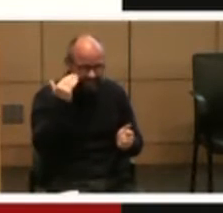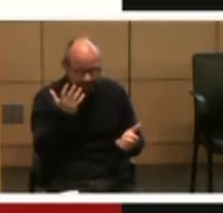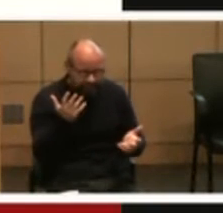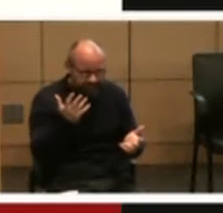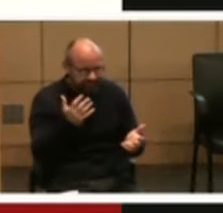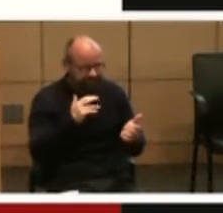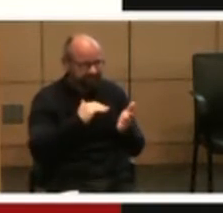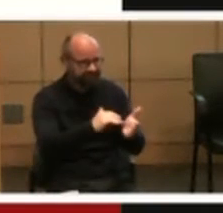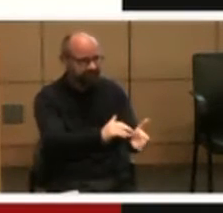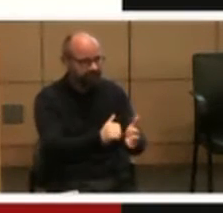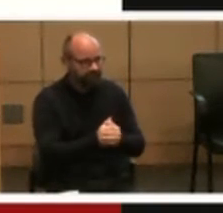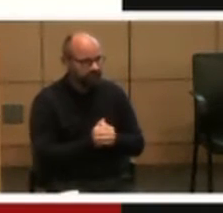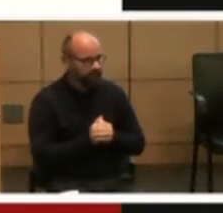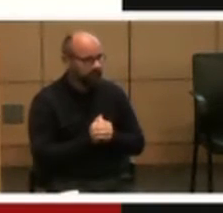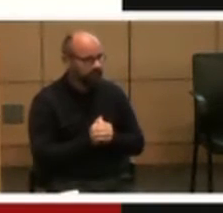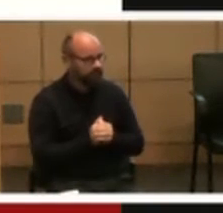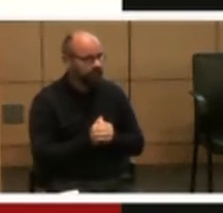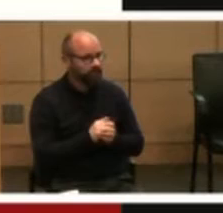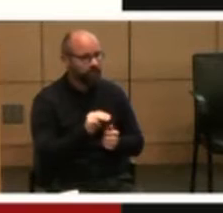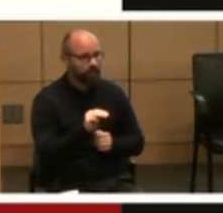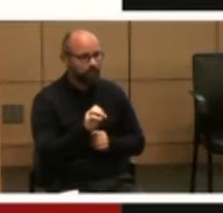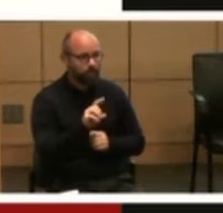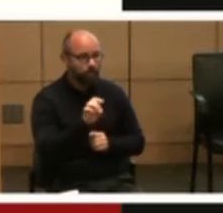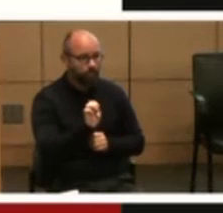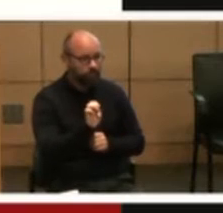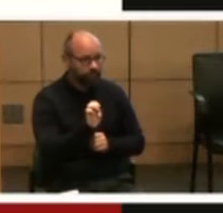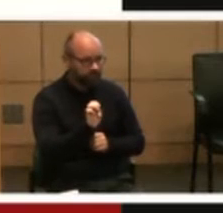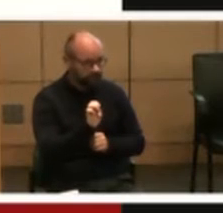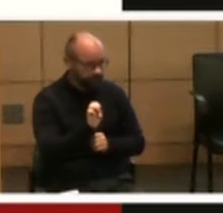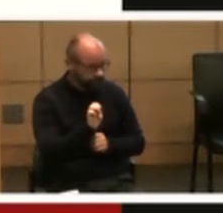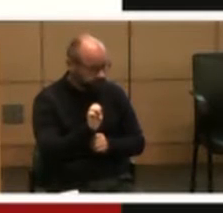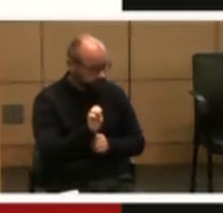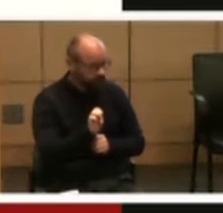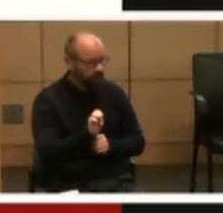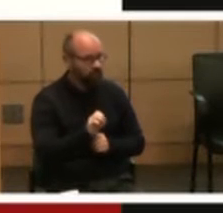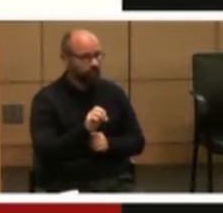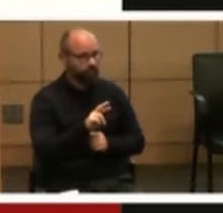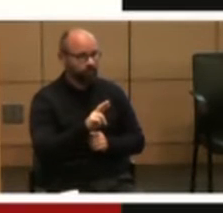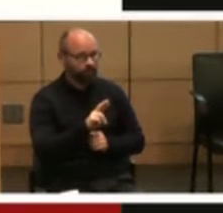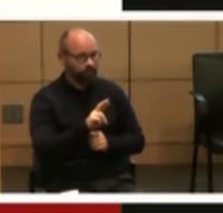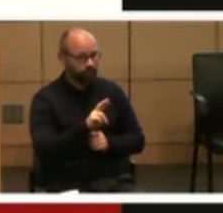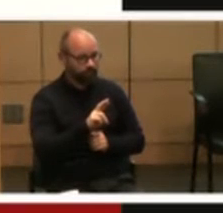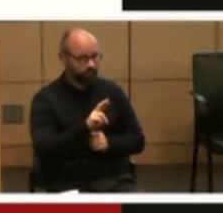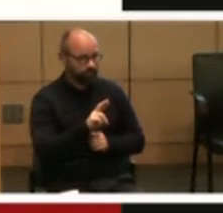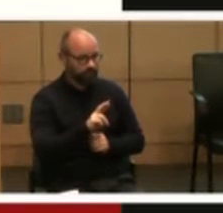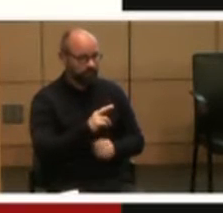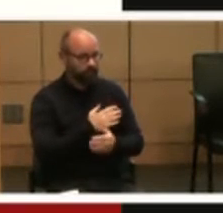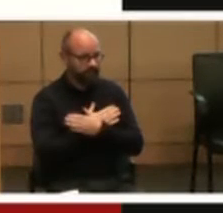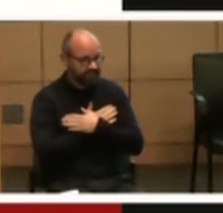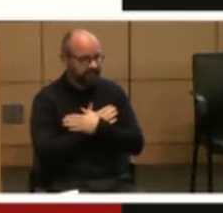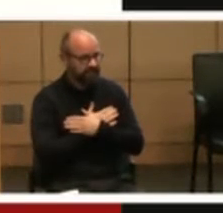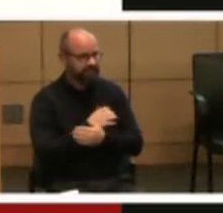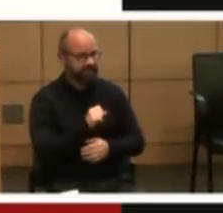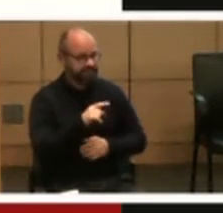The modality that they use there is a resting state functional connectivity. So what that does is it